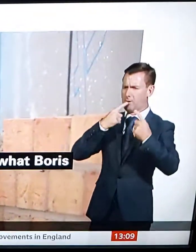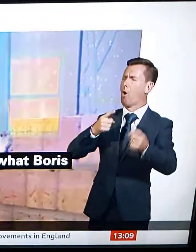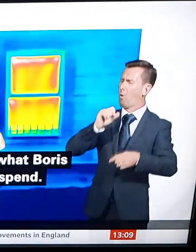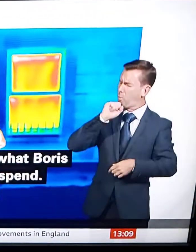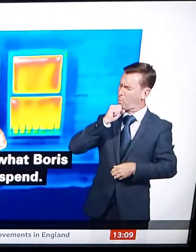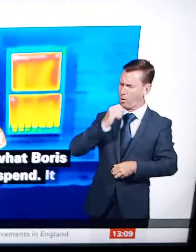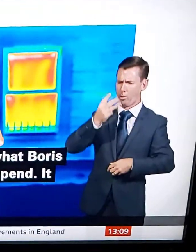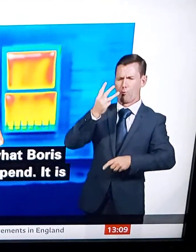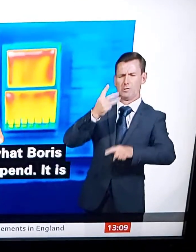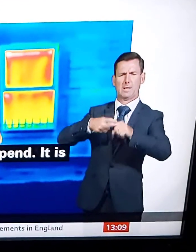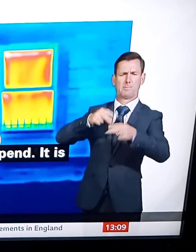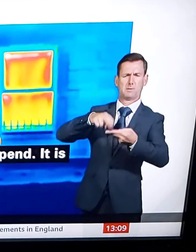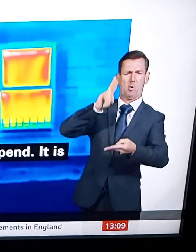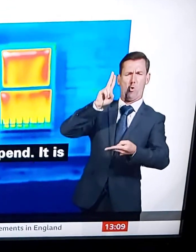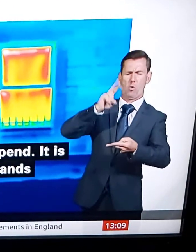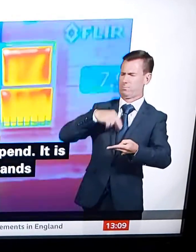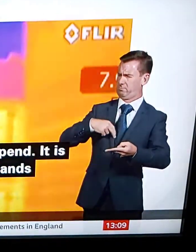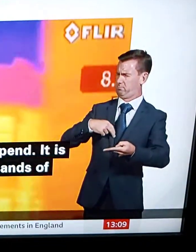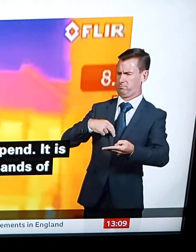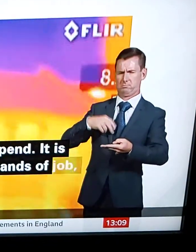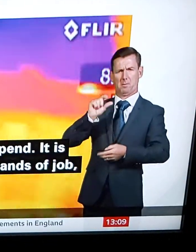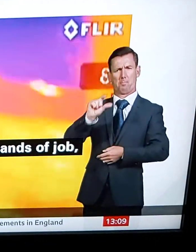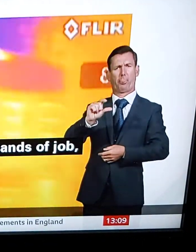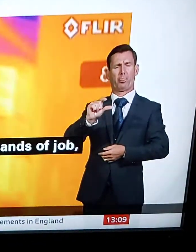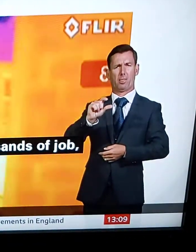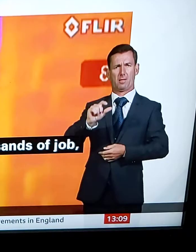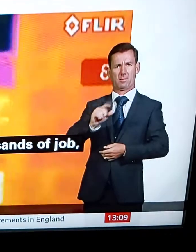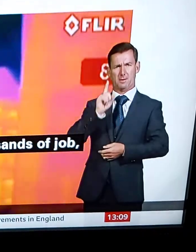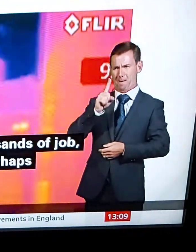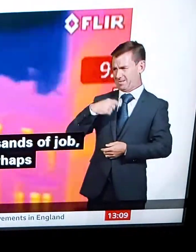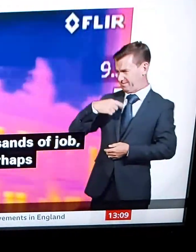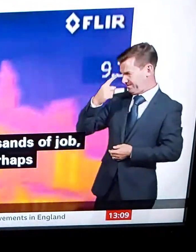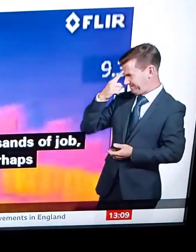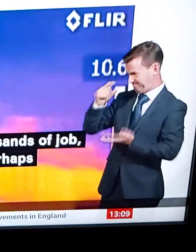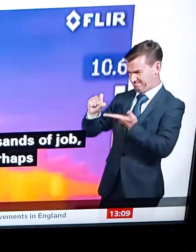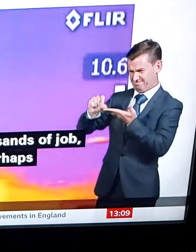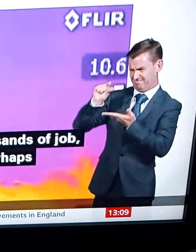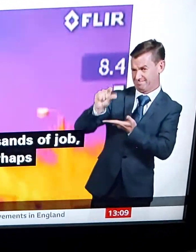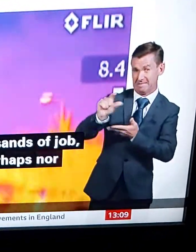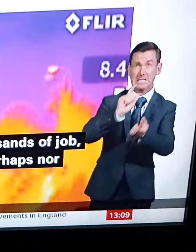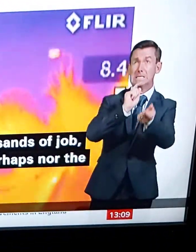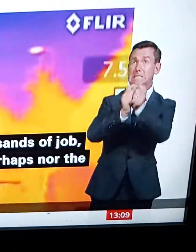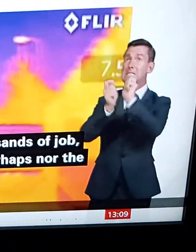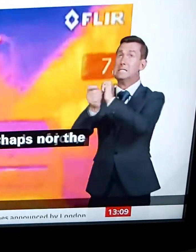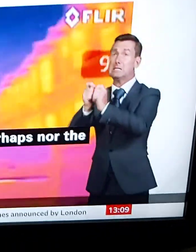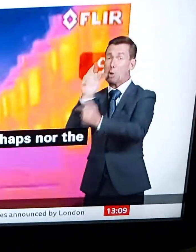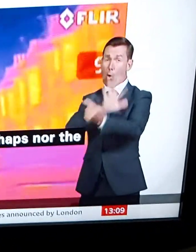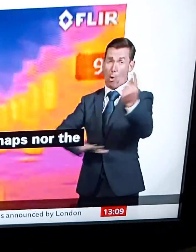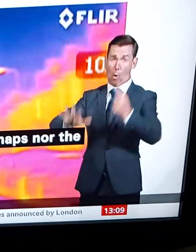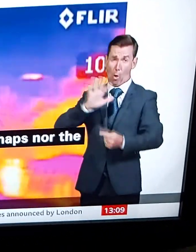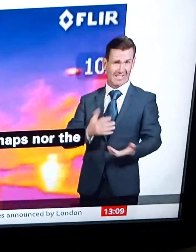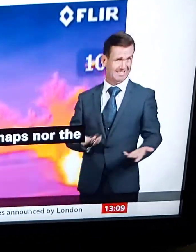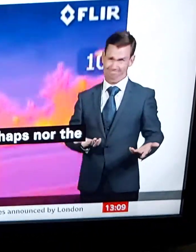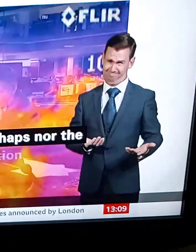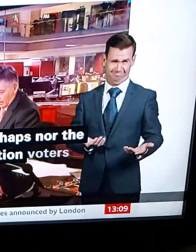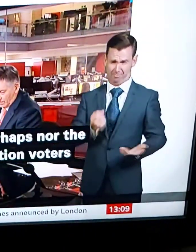publish a newsgroup over an article that's called The Wife Beater, allegations that he strenuously denies. Oh, hi. David Sillito.